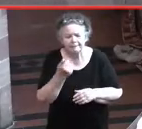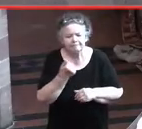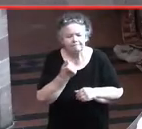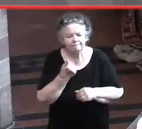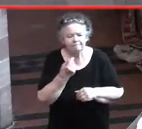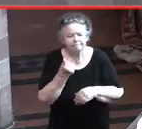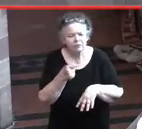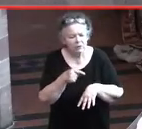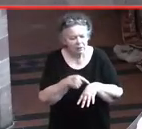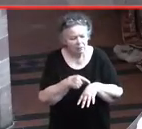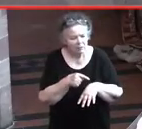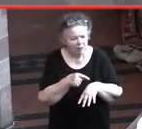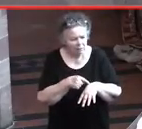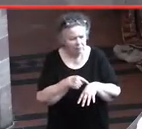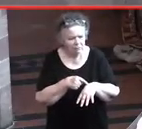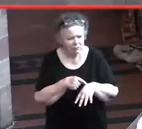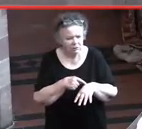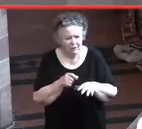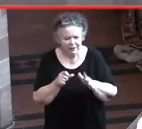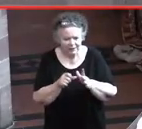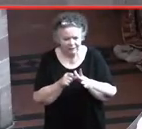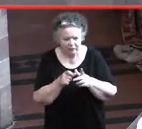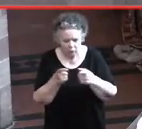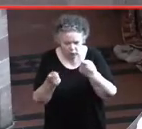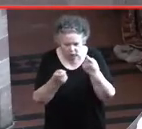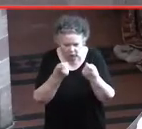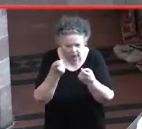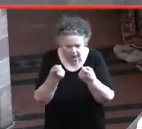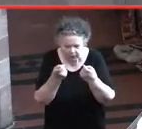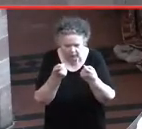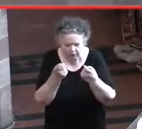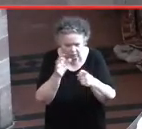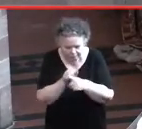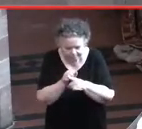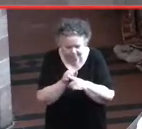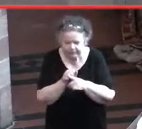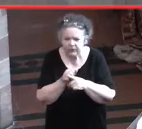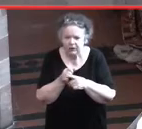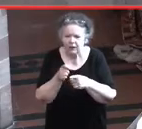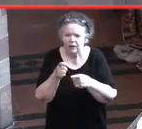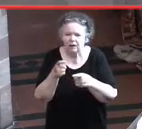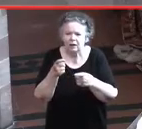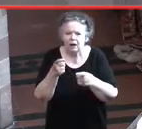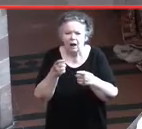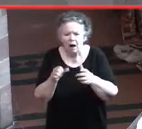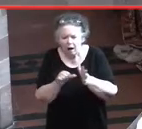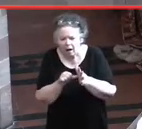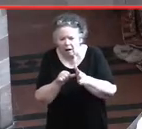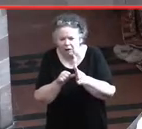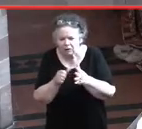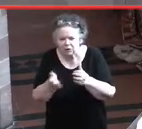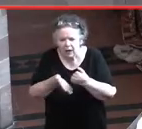sometimes it's hard to look. It's hard to help others to look.